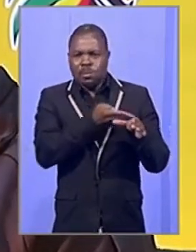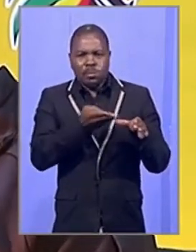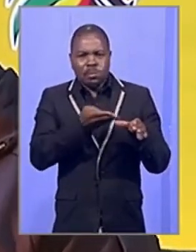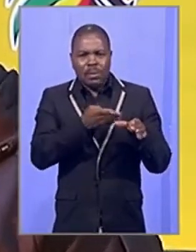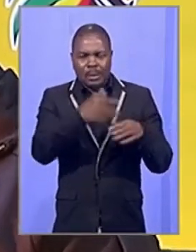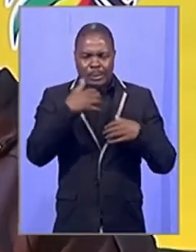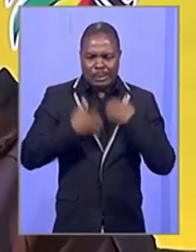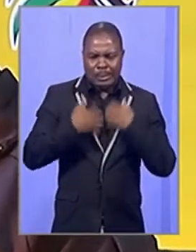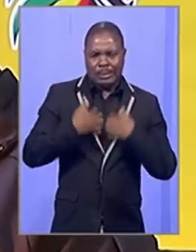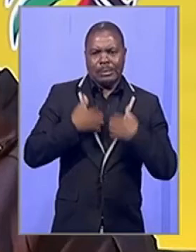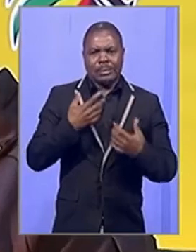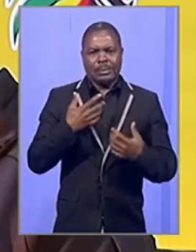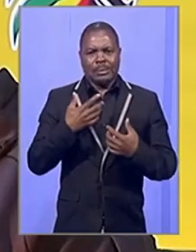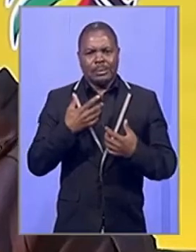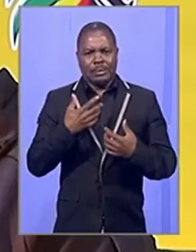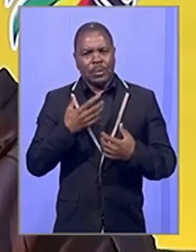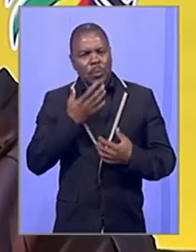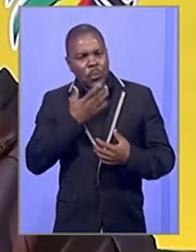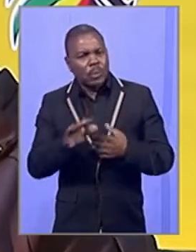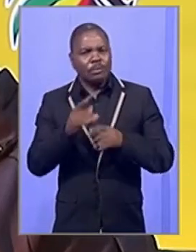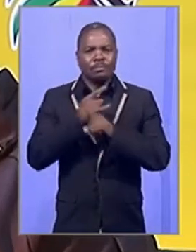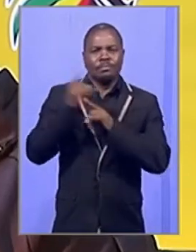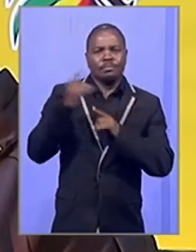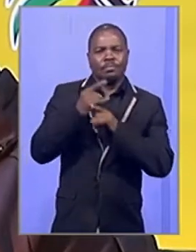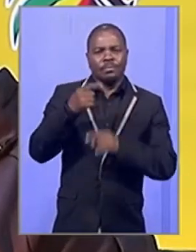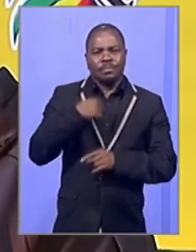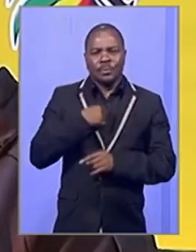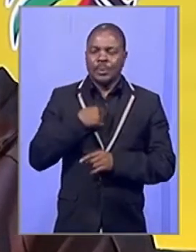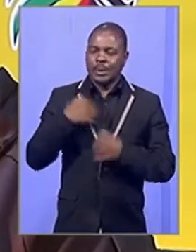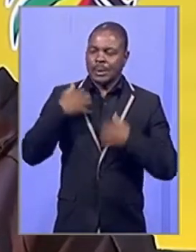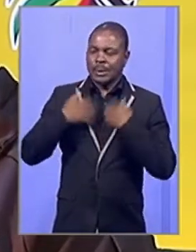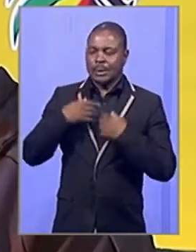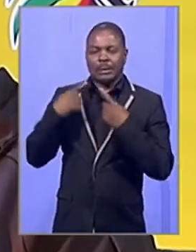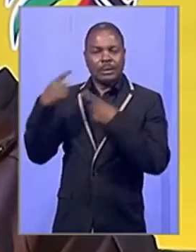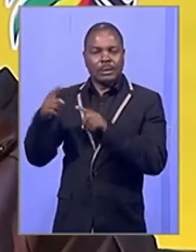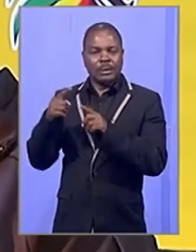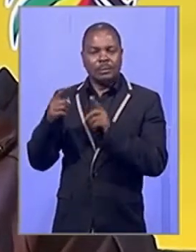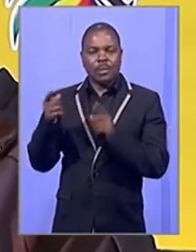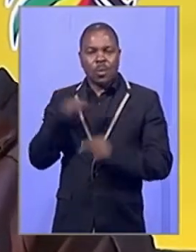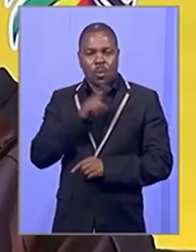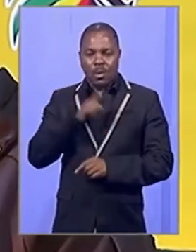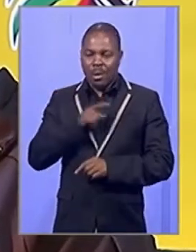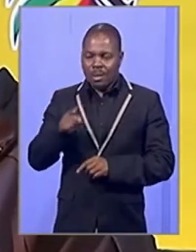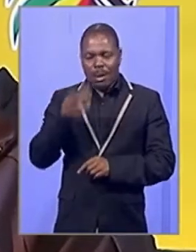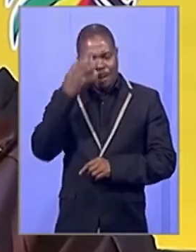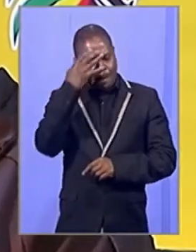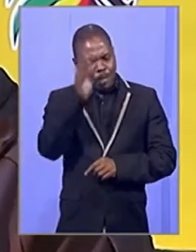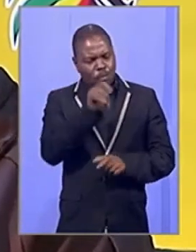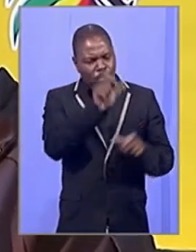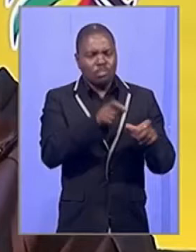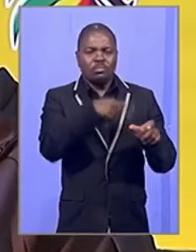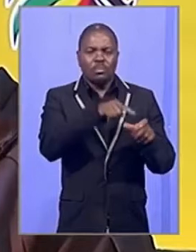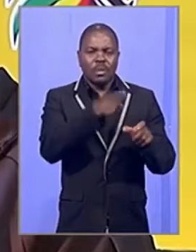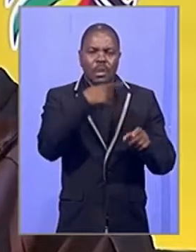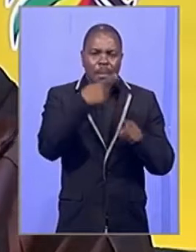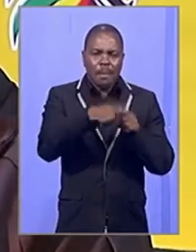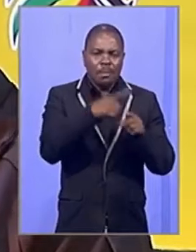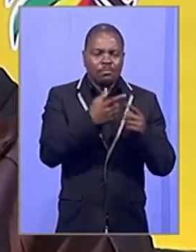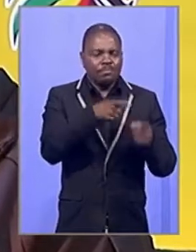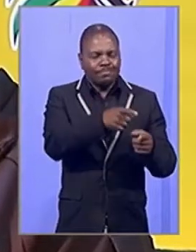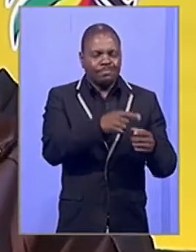angry, hungry, and really looking for this game because they are ambitious, they are professionals, and they are playing for